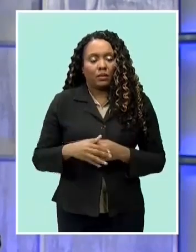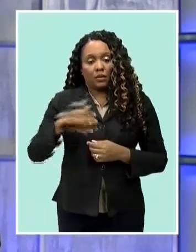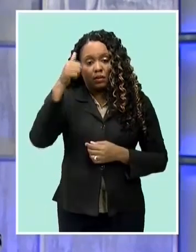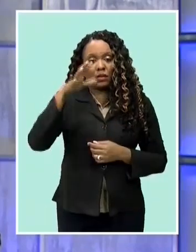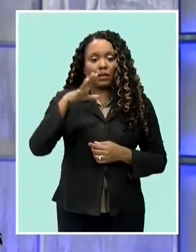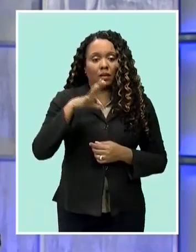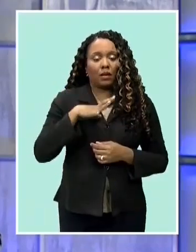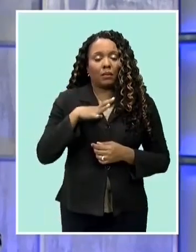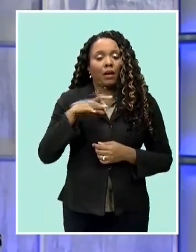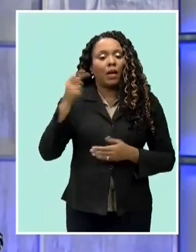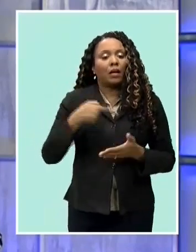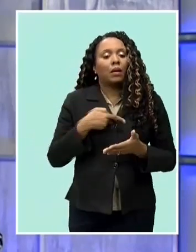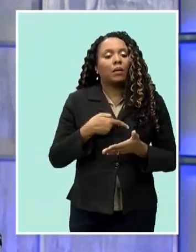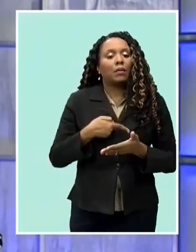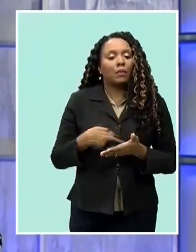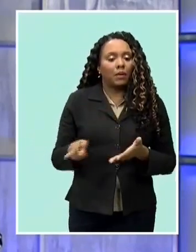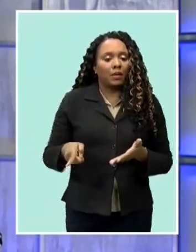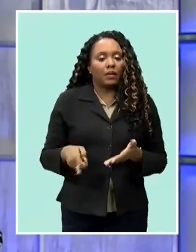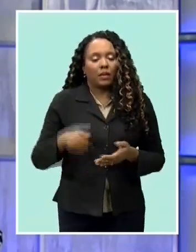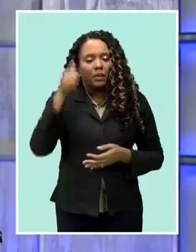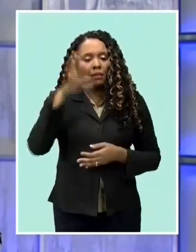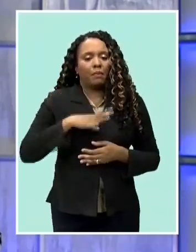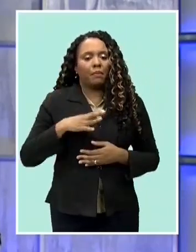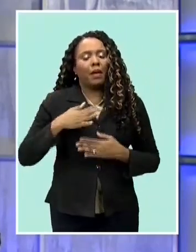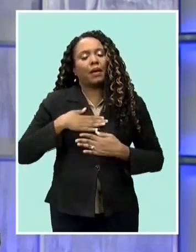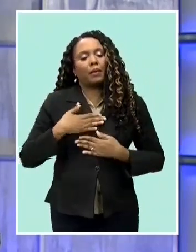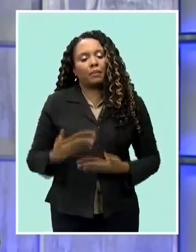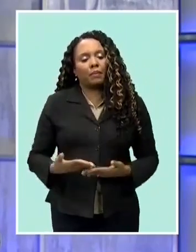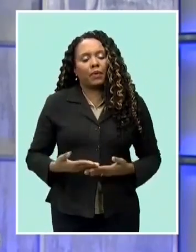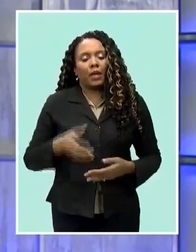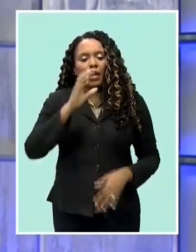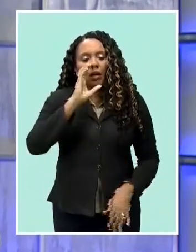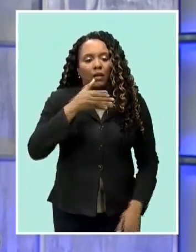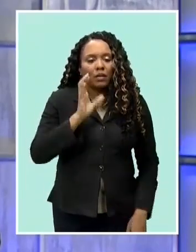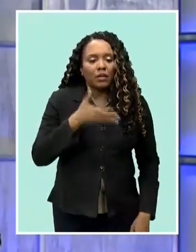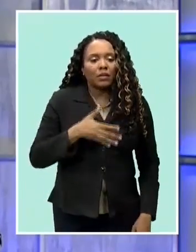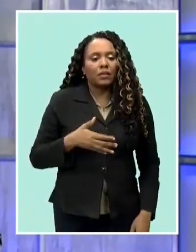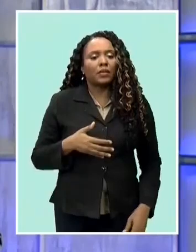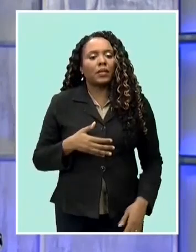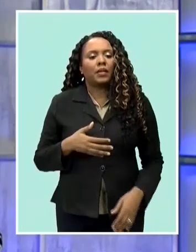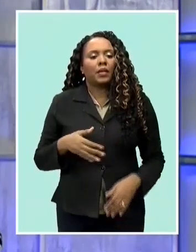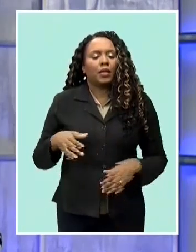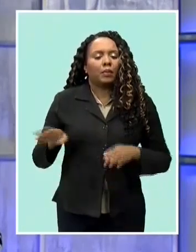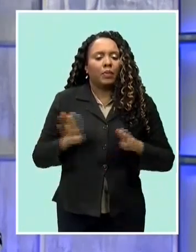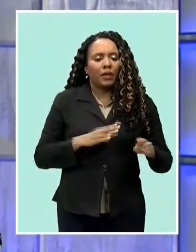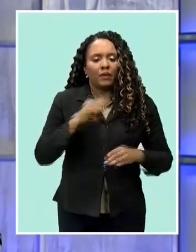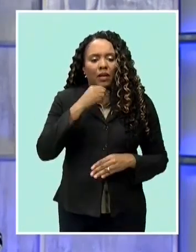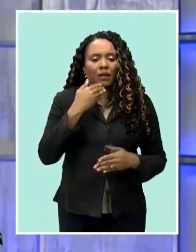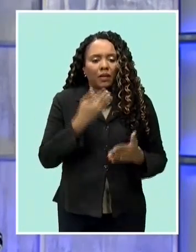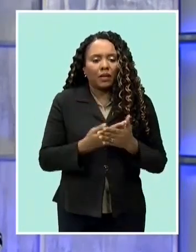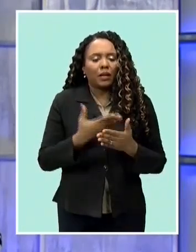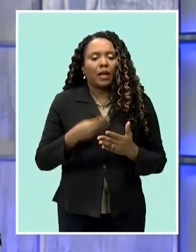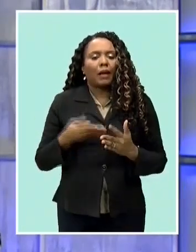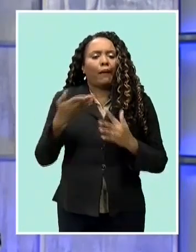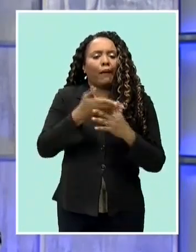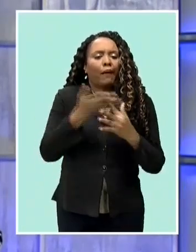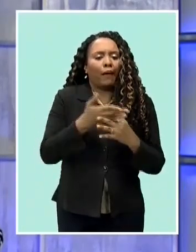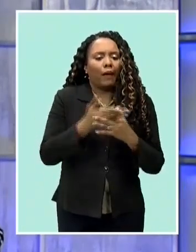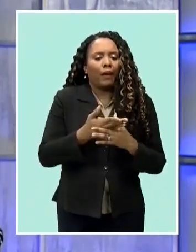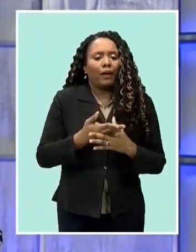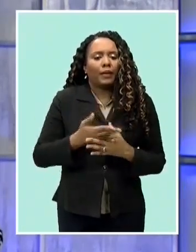was handed the fine today by Senior Magistrate Juan Wolf. Mongan admitted using abusive words, threatening behavior, and interfering with the duties of a